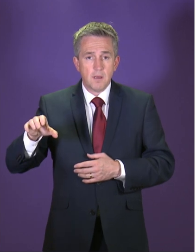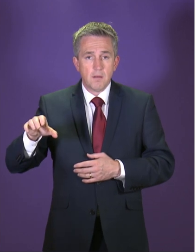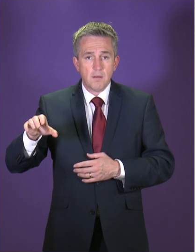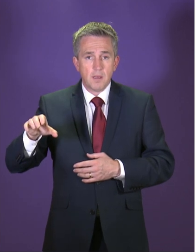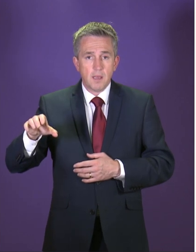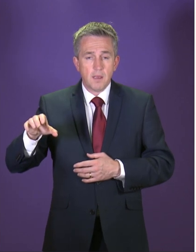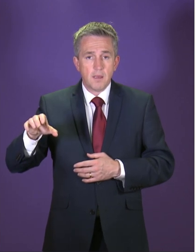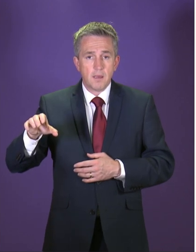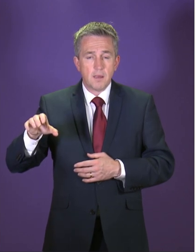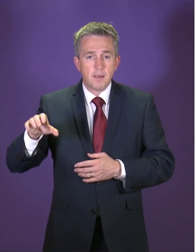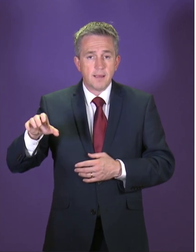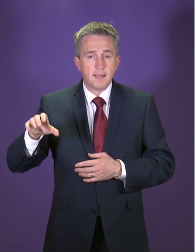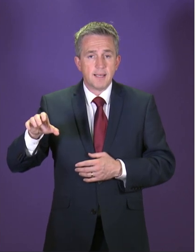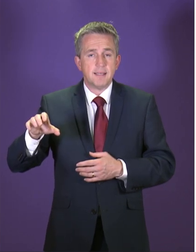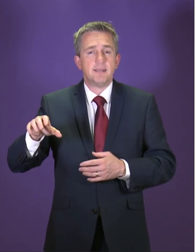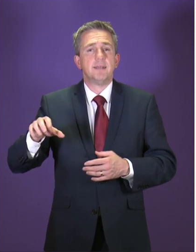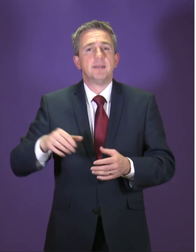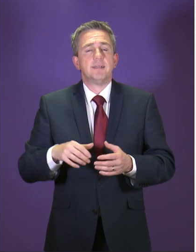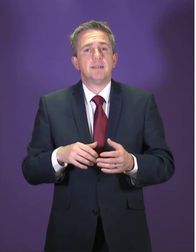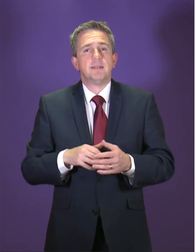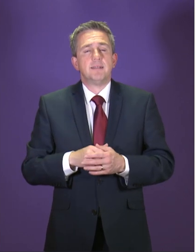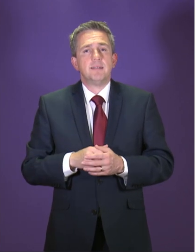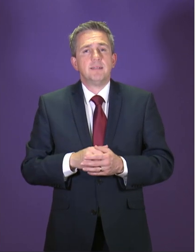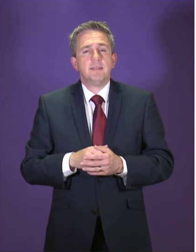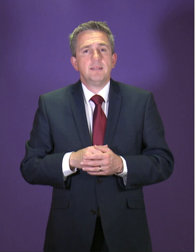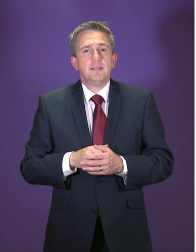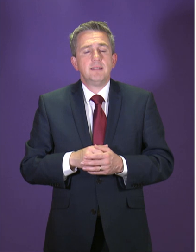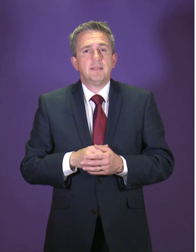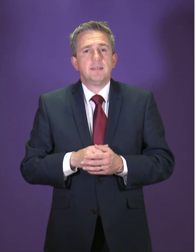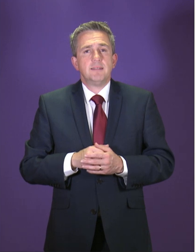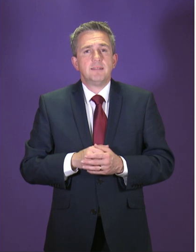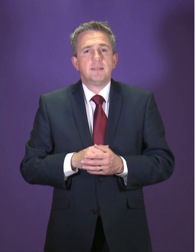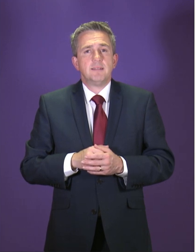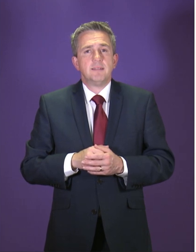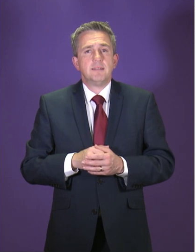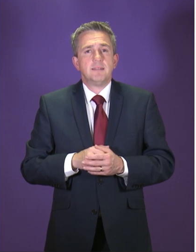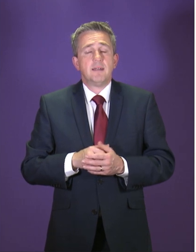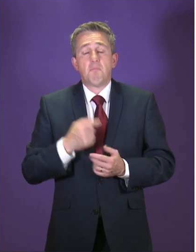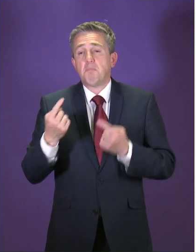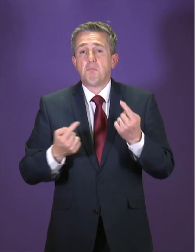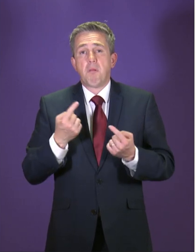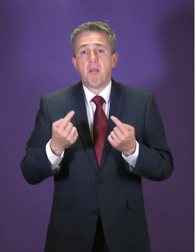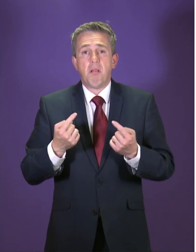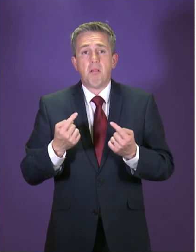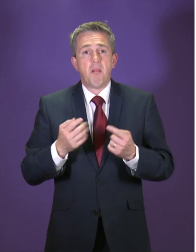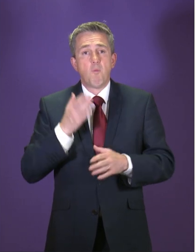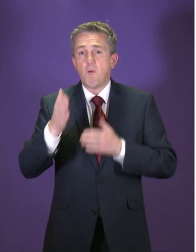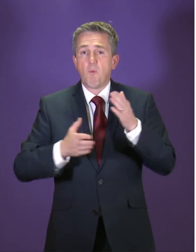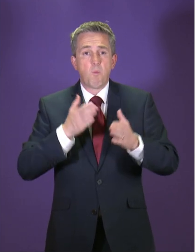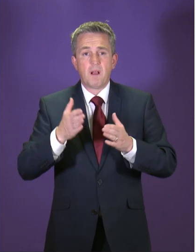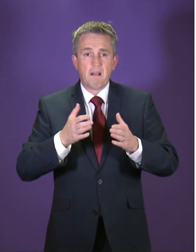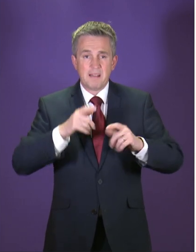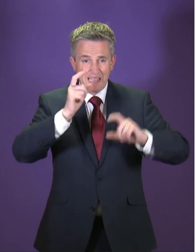education or handling, they went there and they were just going to look at the thing, taking pictures of the